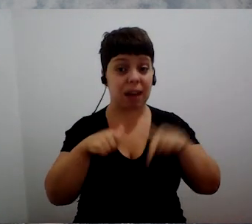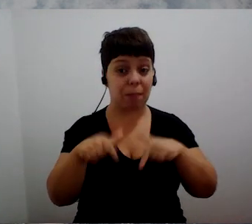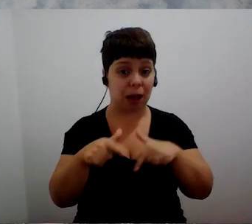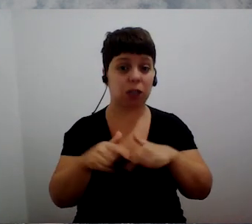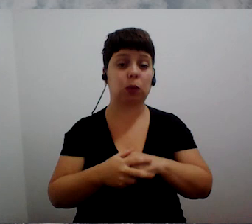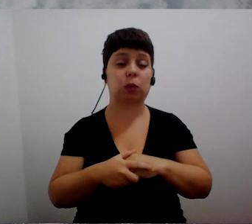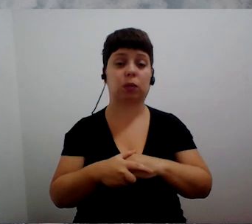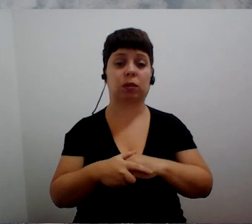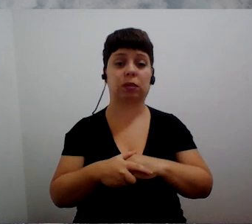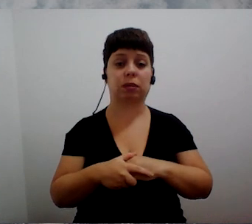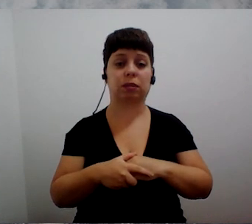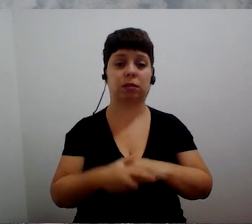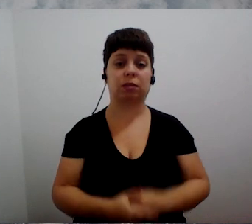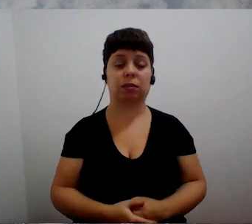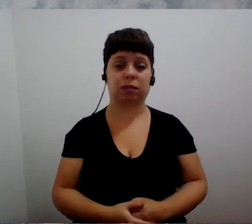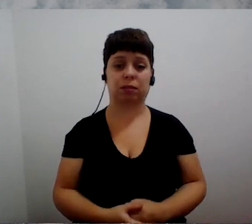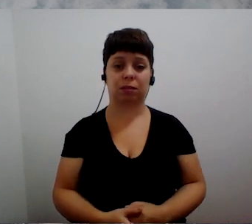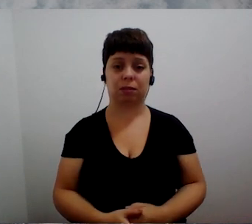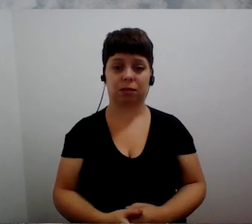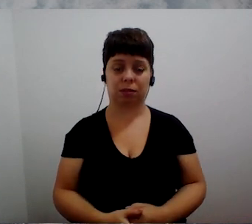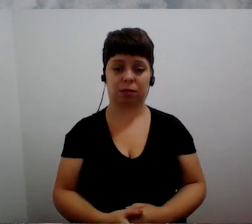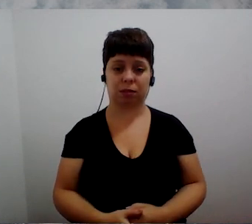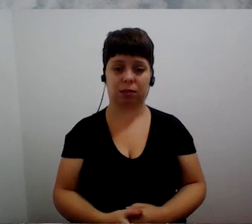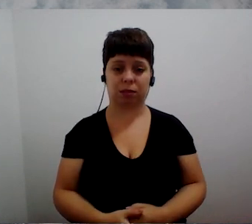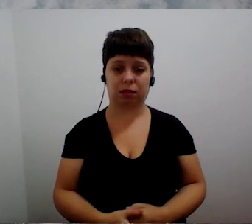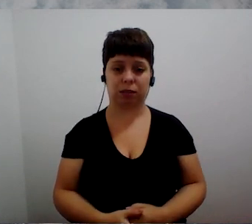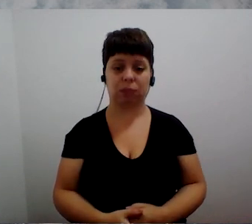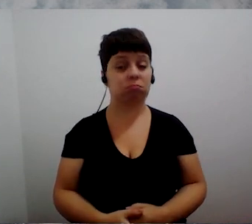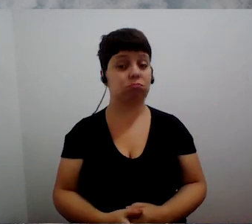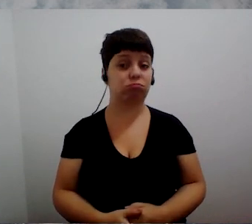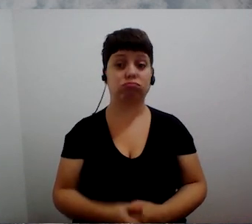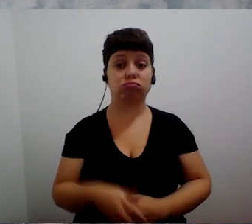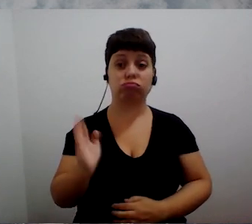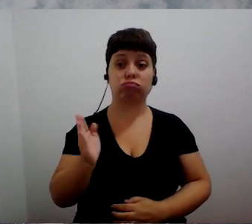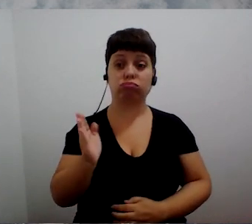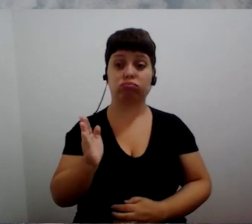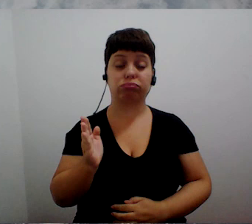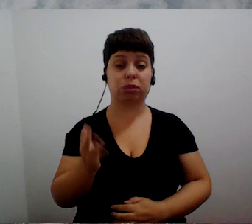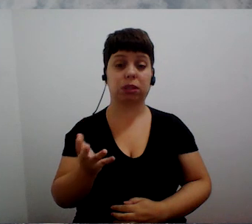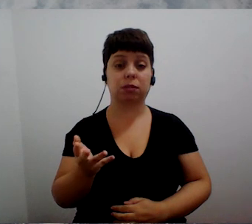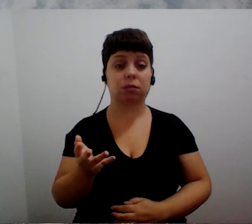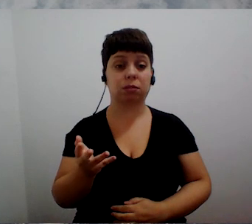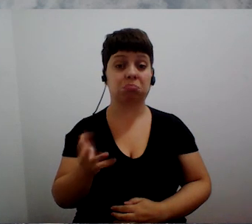environment. This kind of job with that was